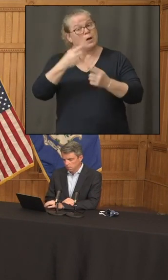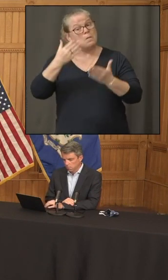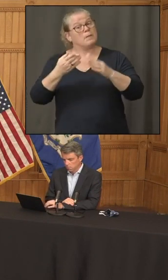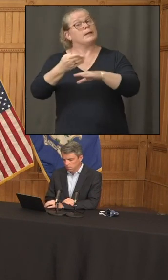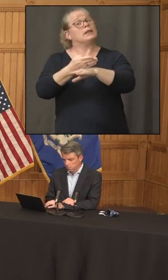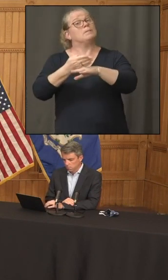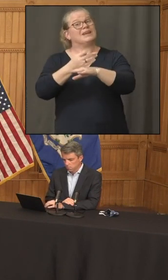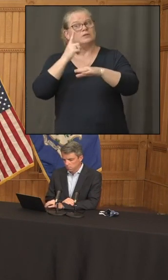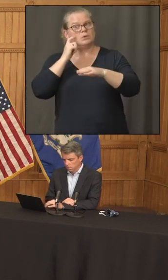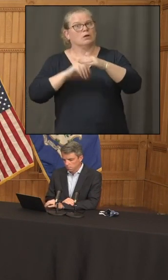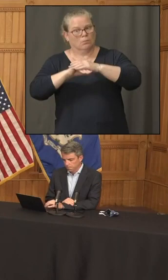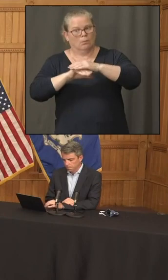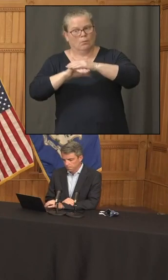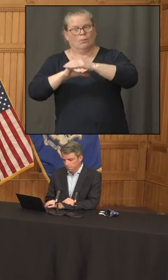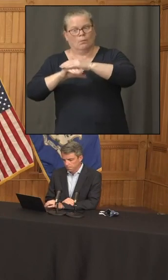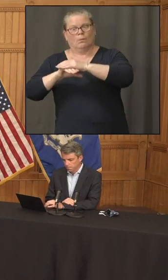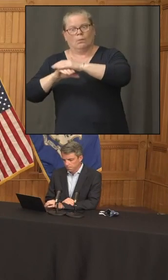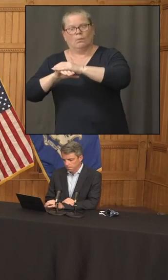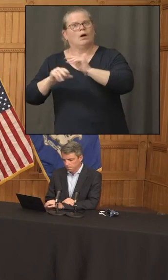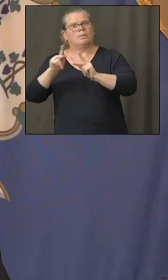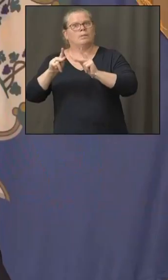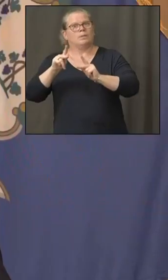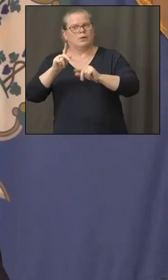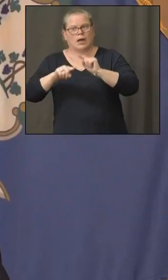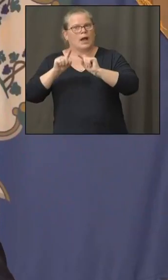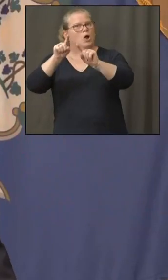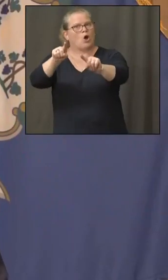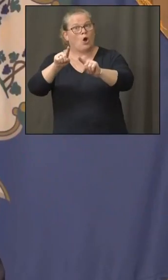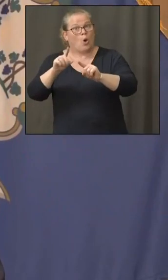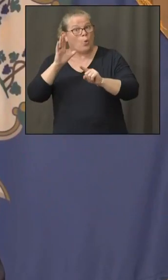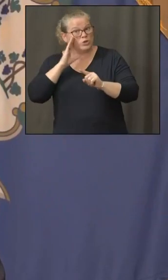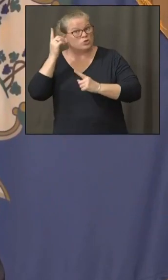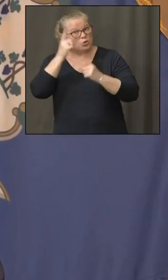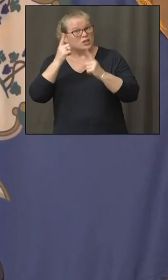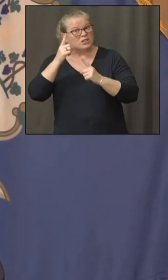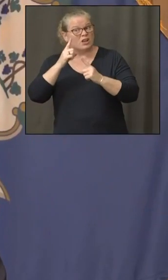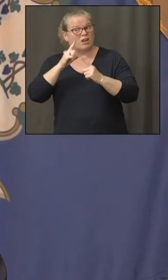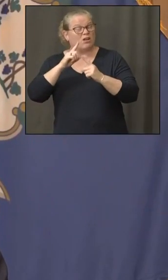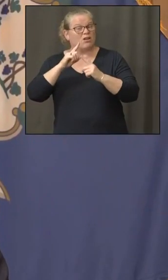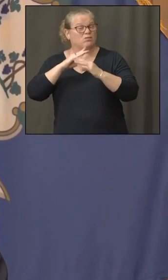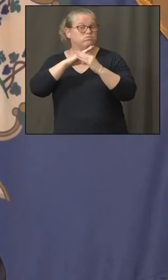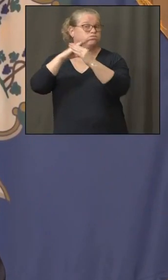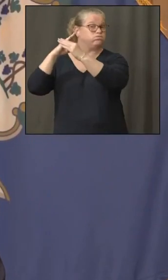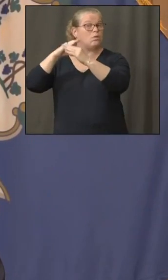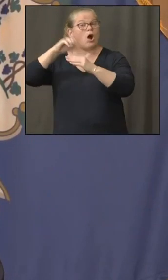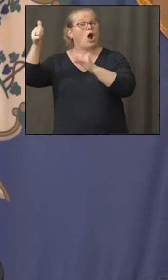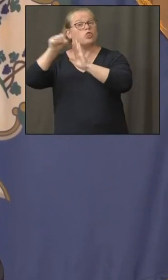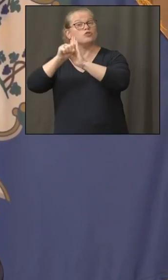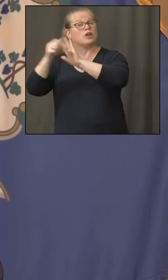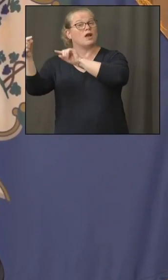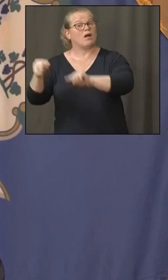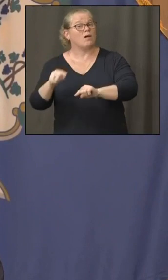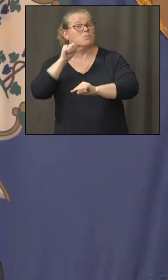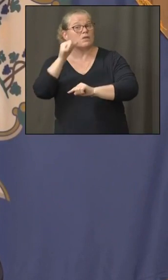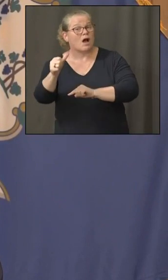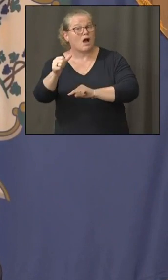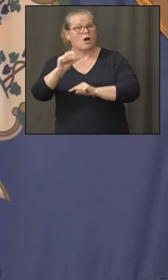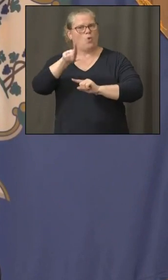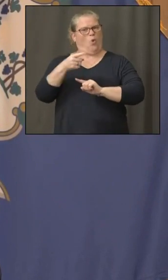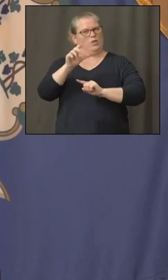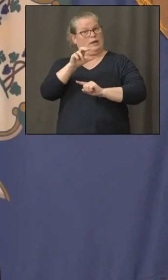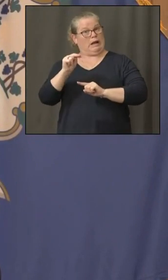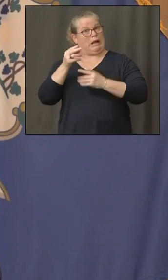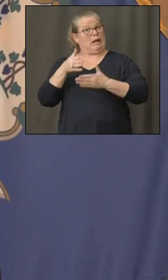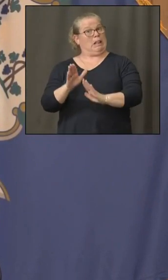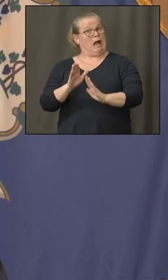beaches already? Yeah, I think we would. I mean, I thought we were able to charge a differential for parking. Maybe